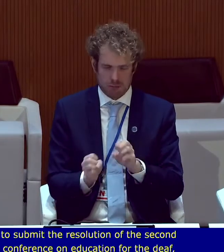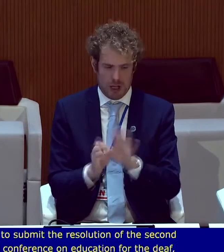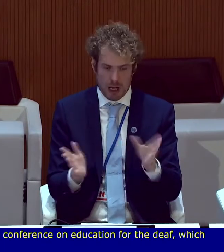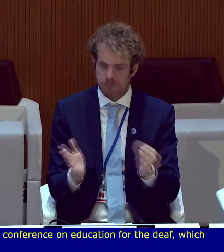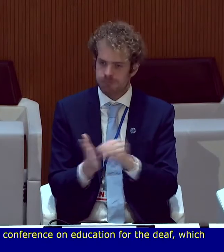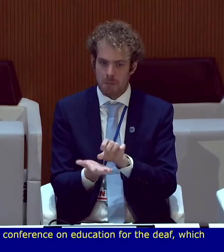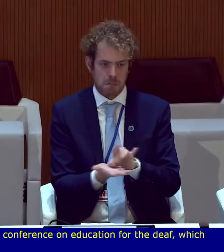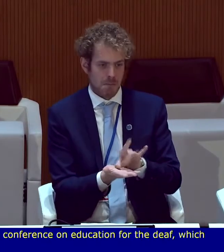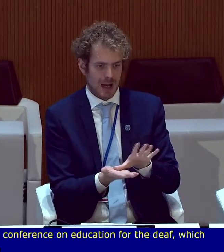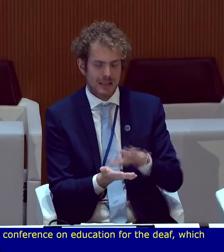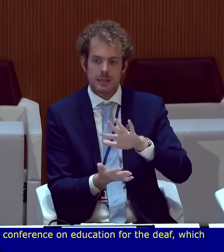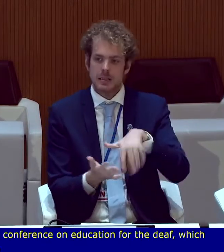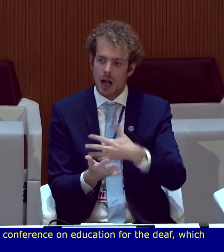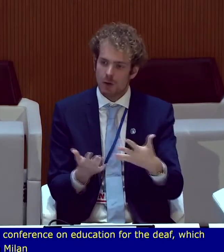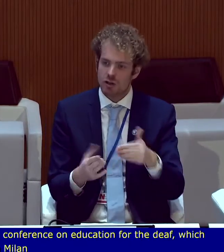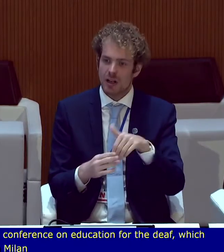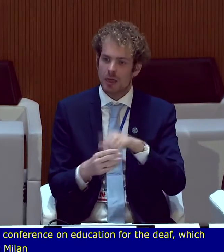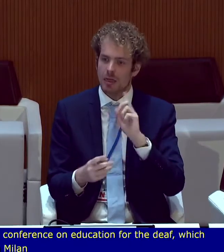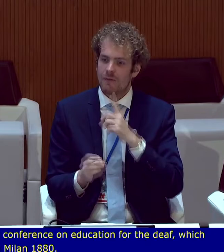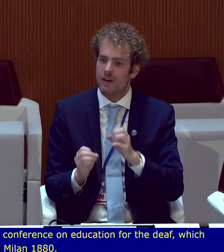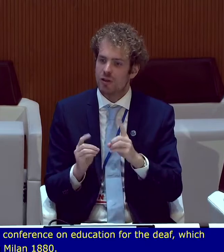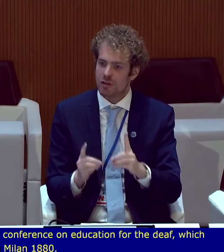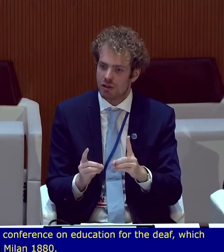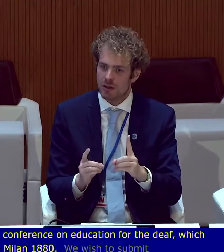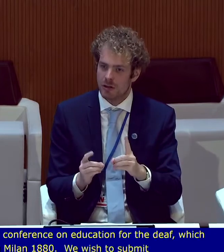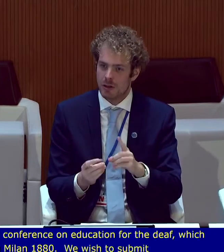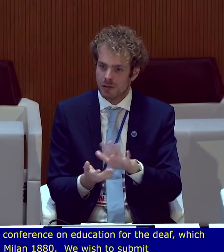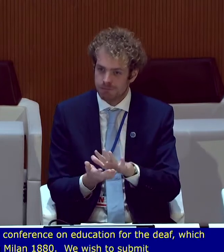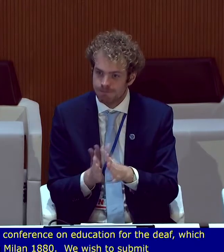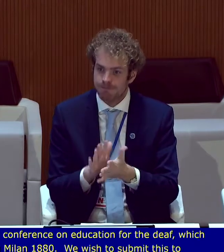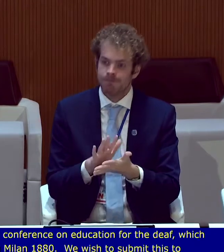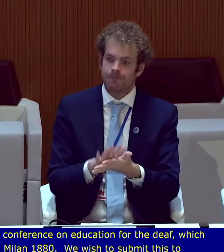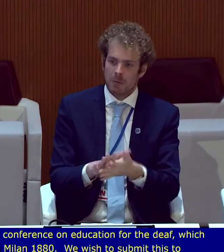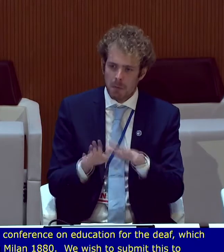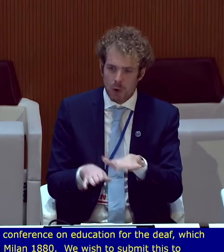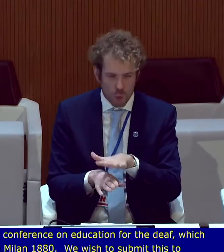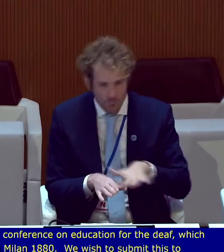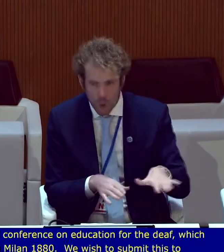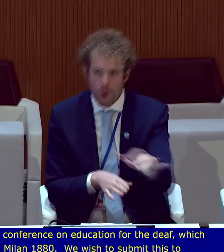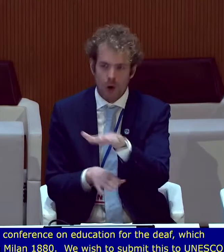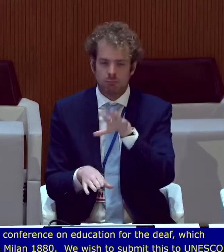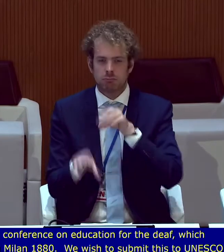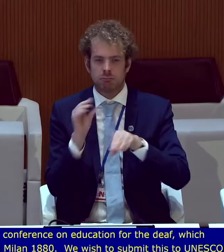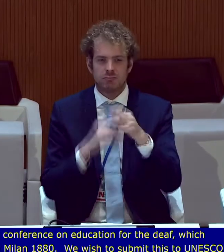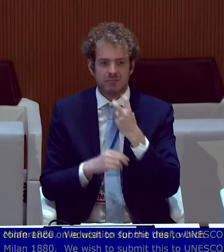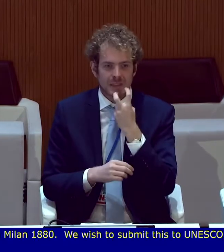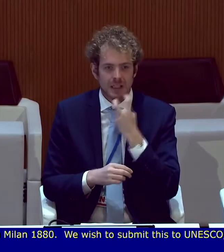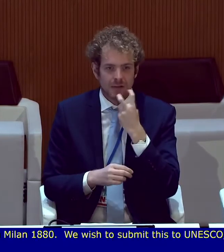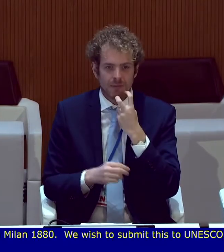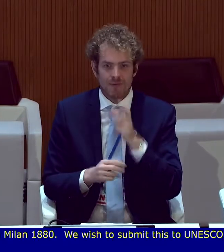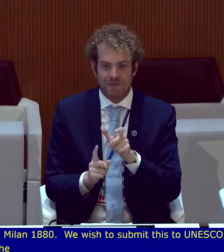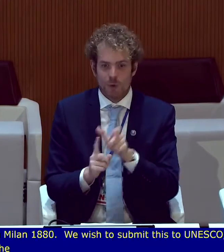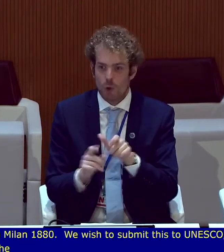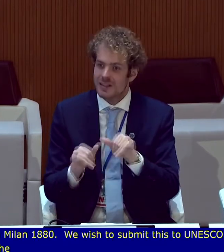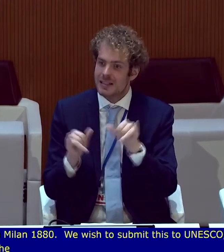to submit this to UNESCO Memory of the World Programme. This resolution banned the use of